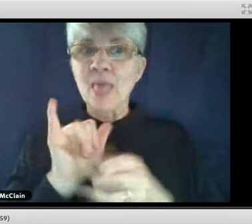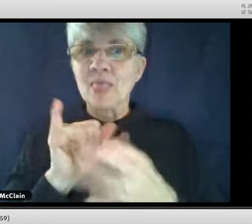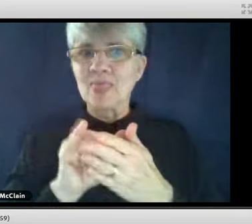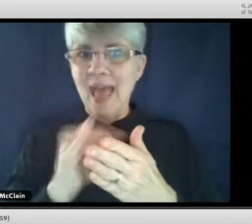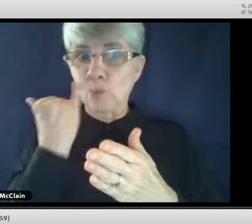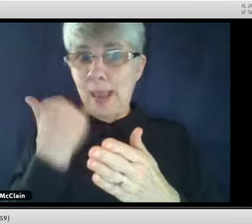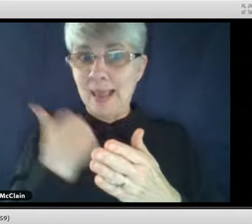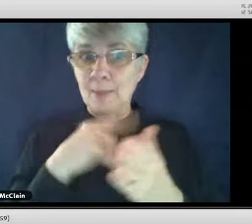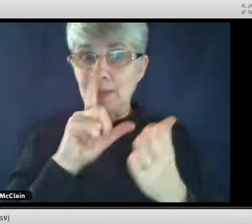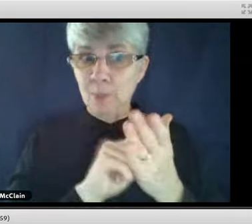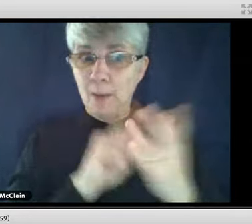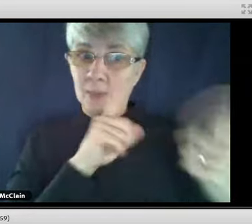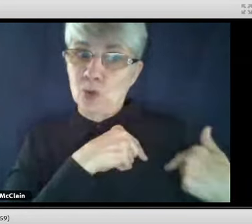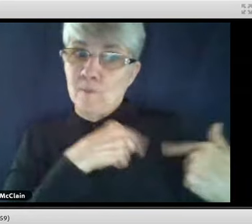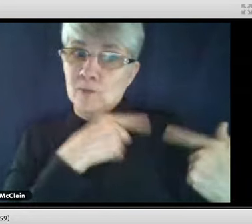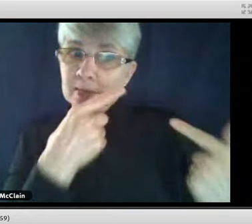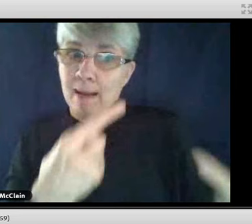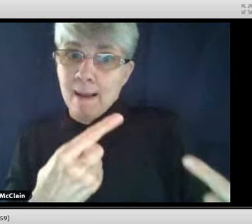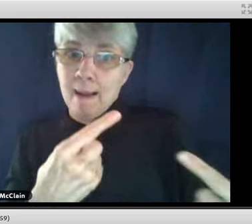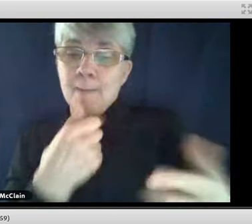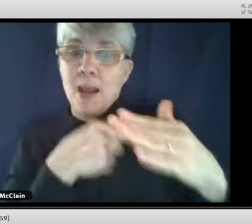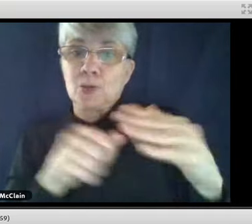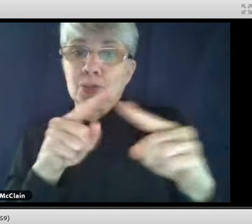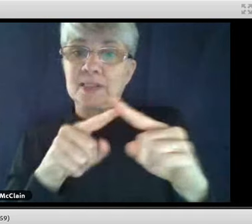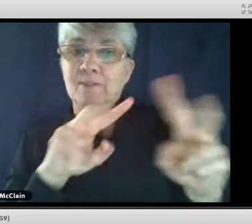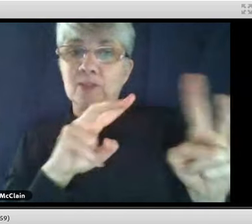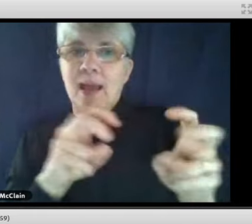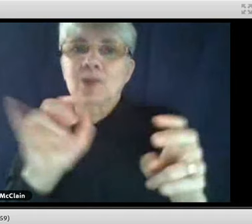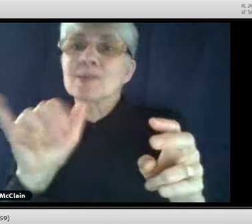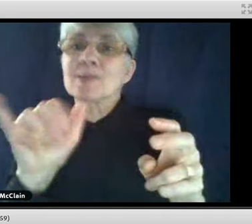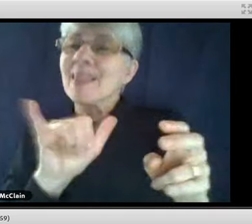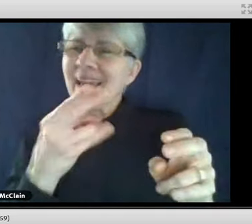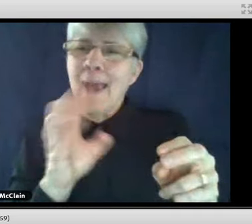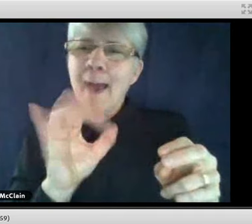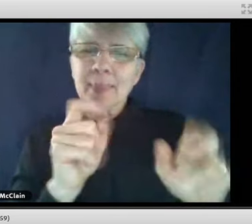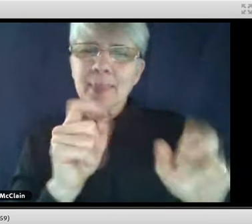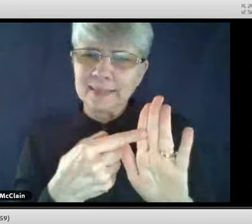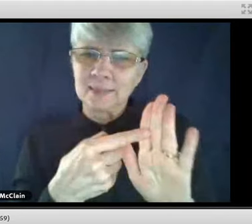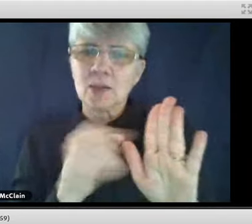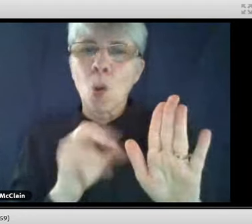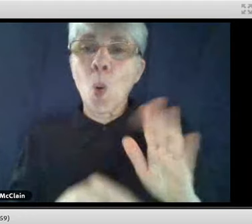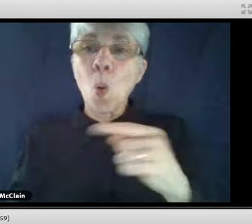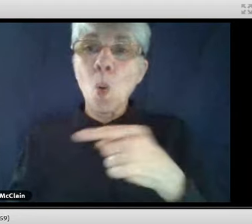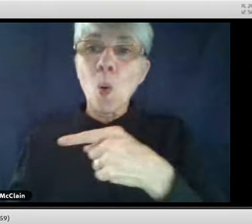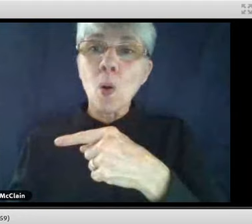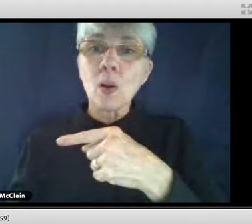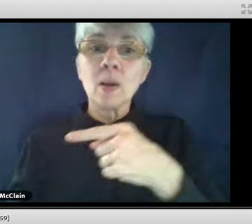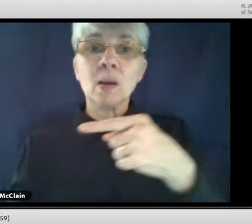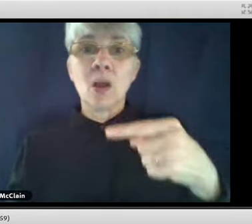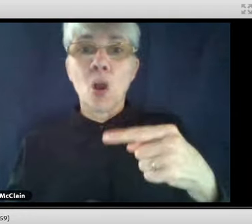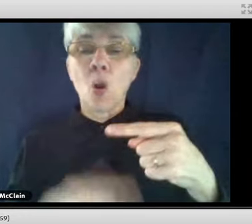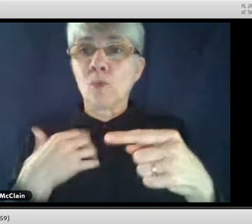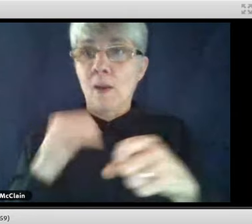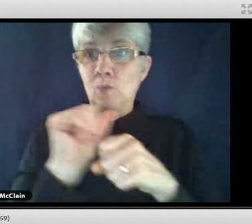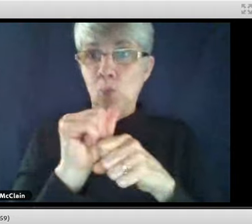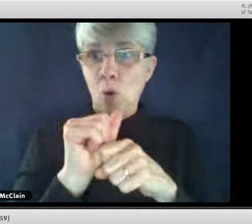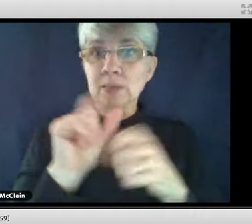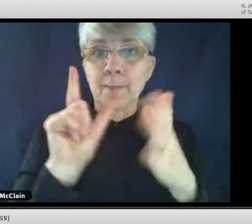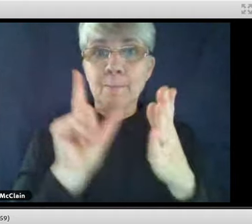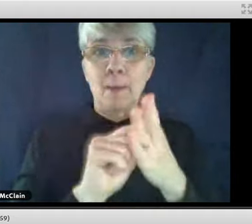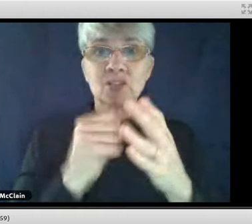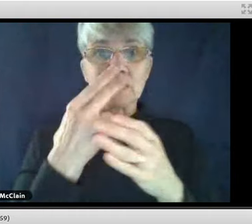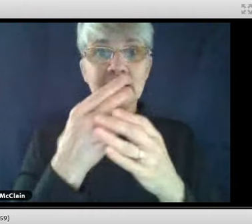been published over time under different titles like Hamlet, or if we have works that have been published in multiple